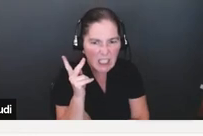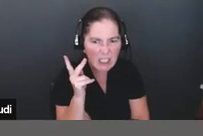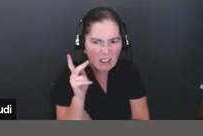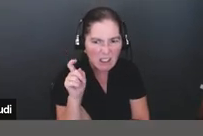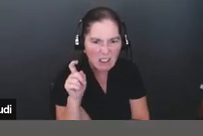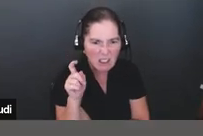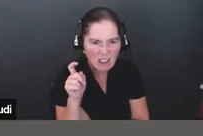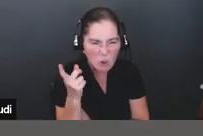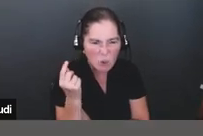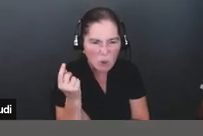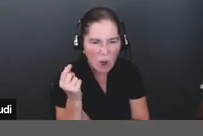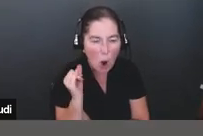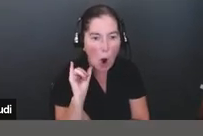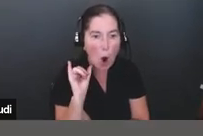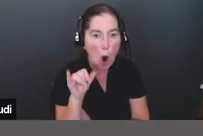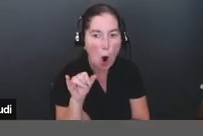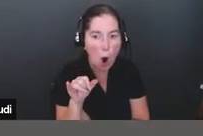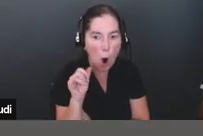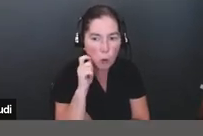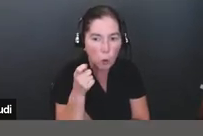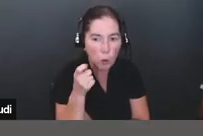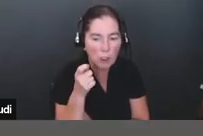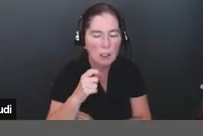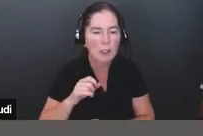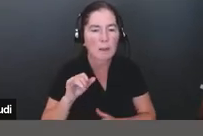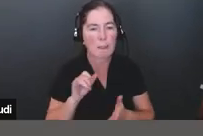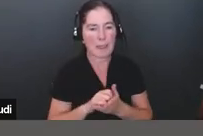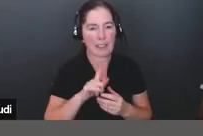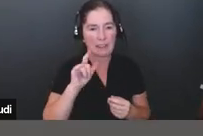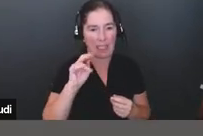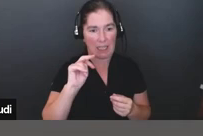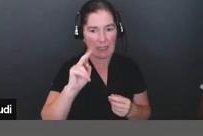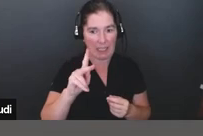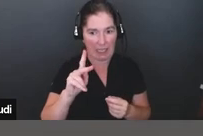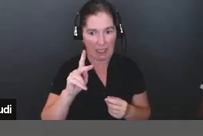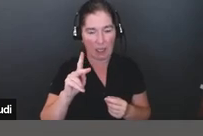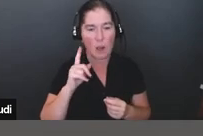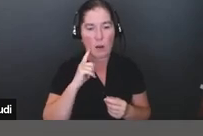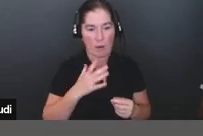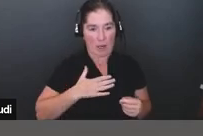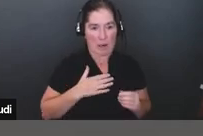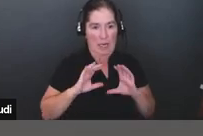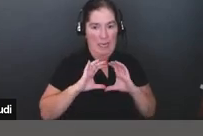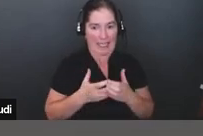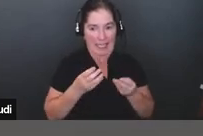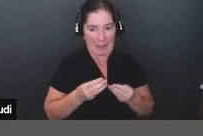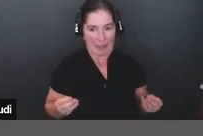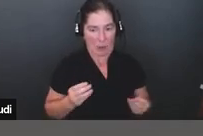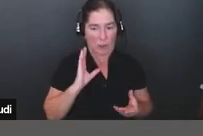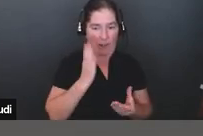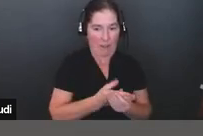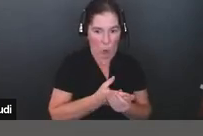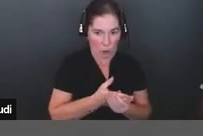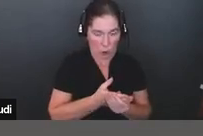Copy link. Wondering what that is. Oh, this is cool. This is a link to this specific class materials folder. That's this page in